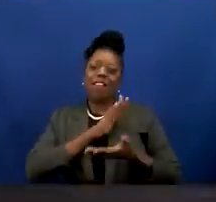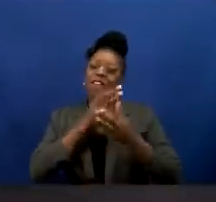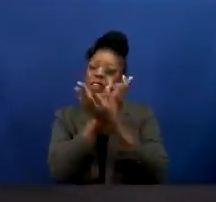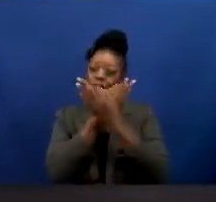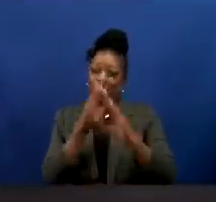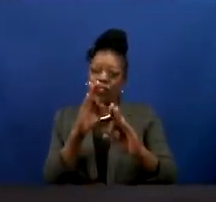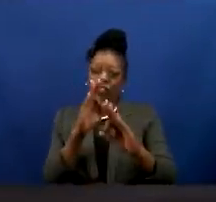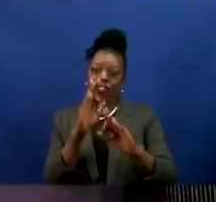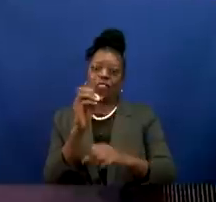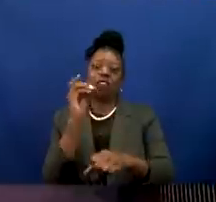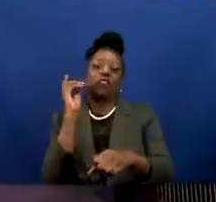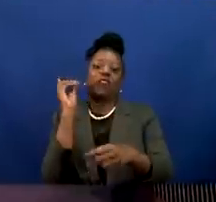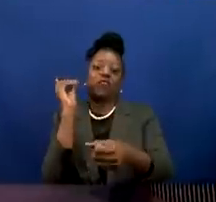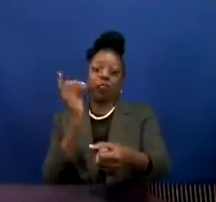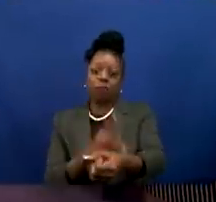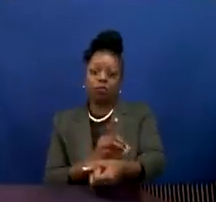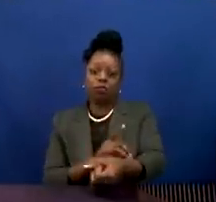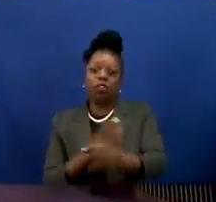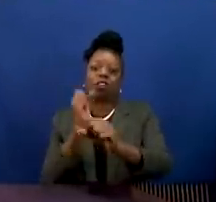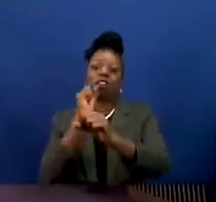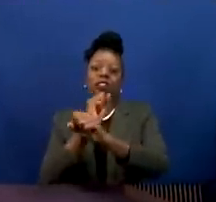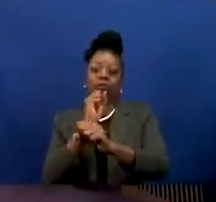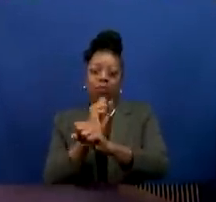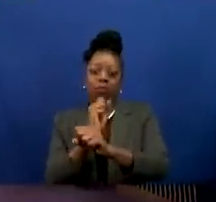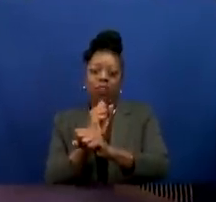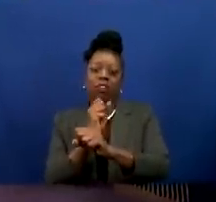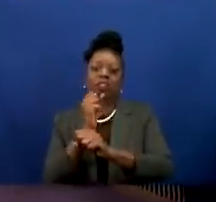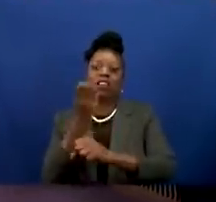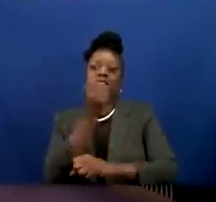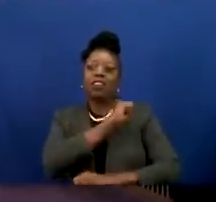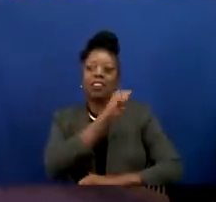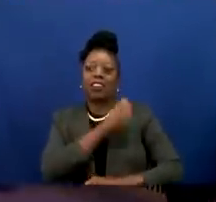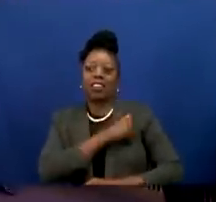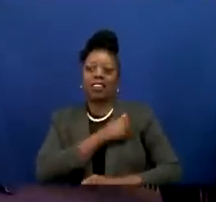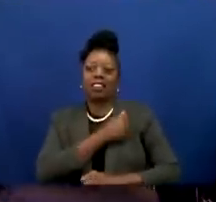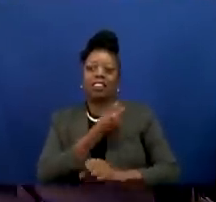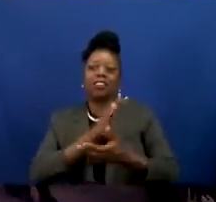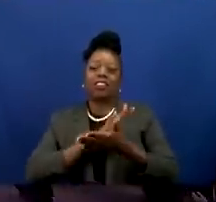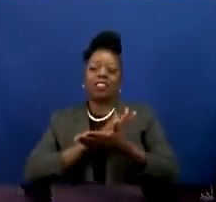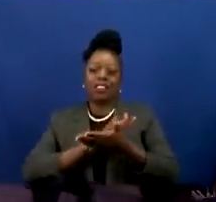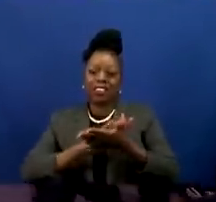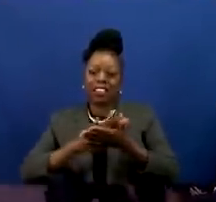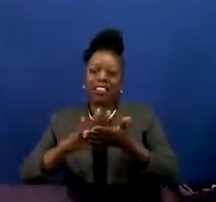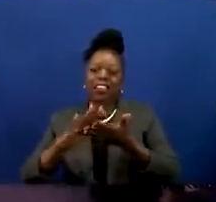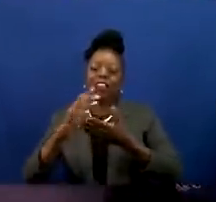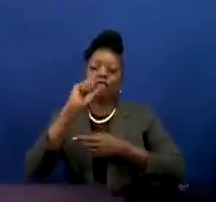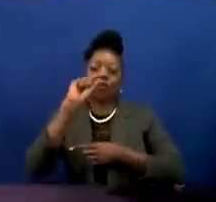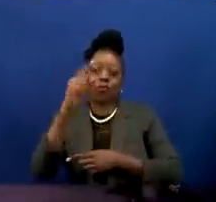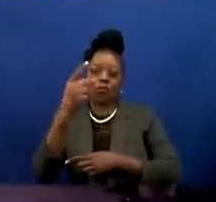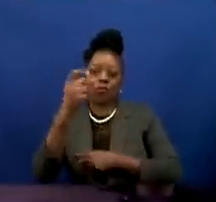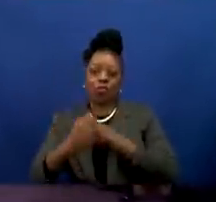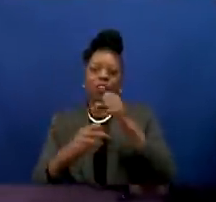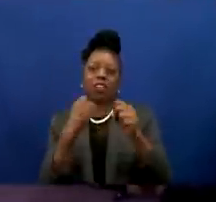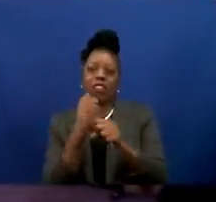for 1 year. God bless you. God bless you. Come on and thank God for her.